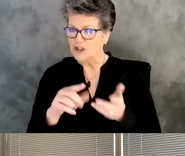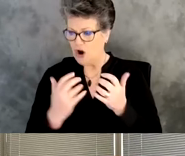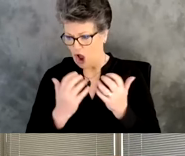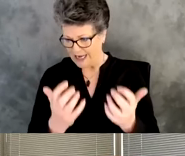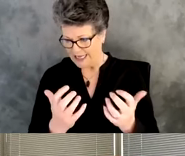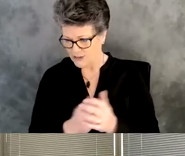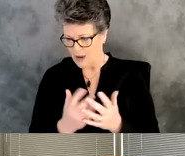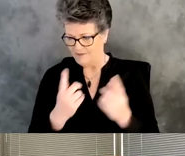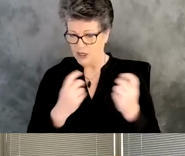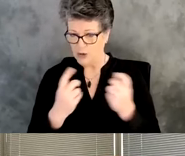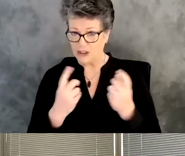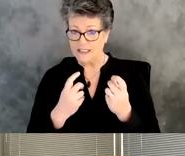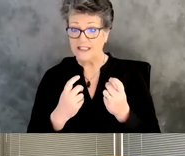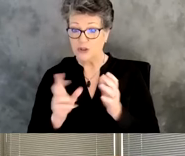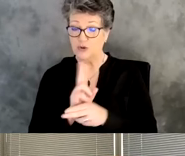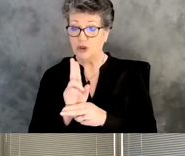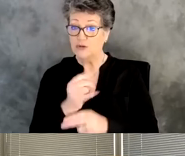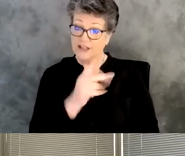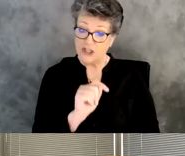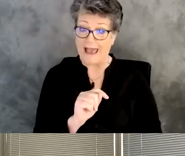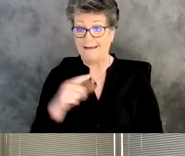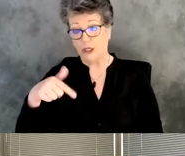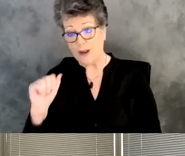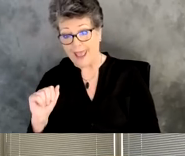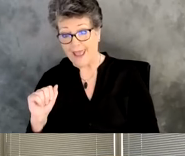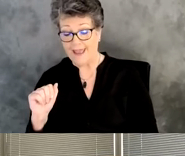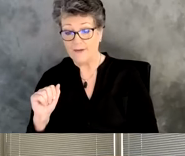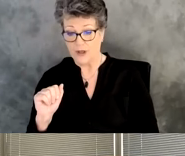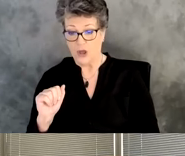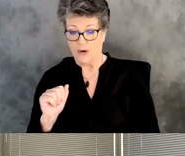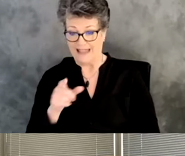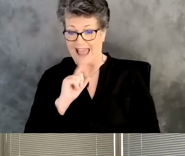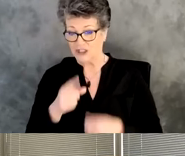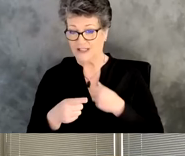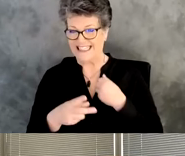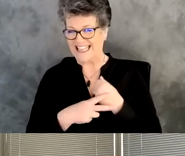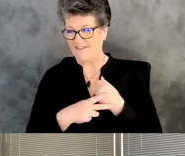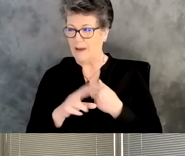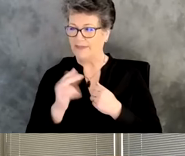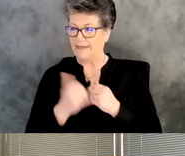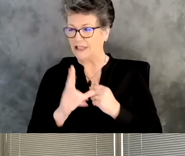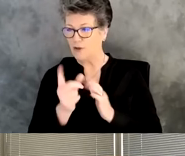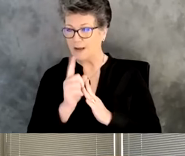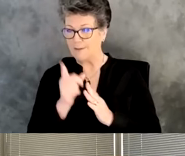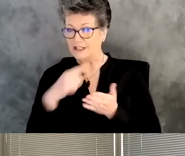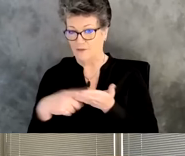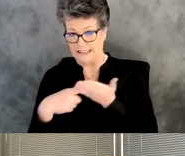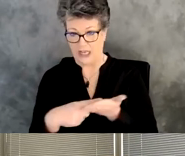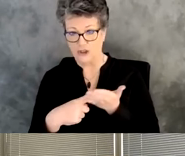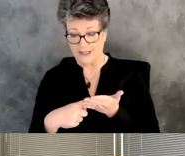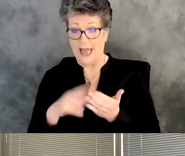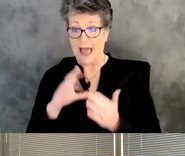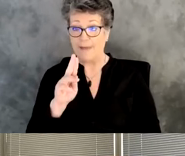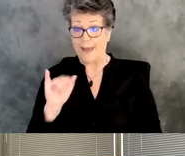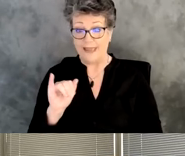have questions to use the chat, use the Q&A. We're gonna actually save about last 30 minutes or so for discussion. Bambi,